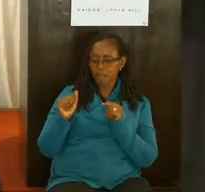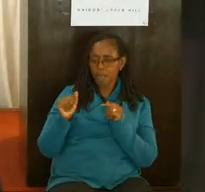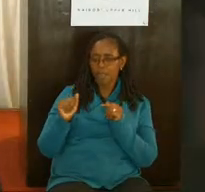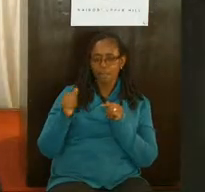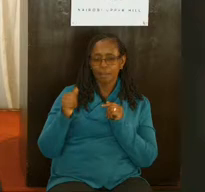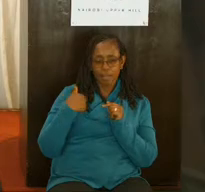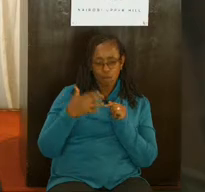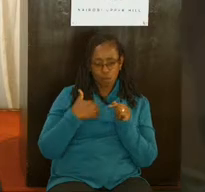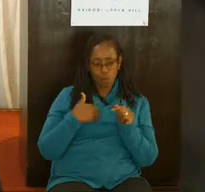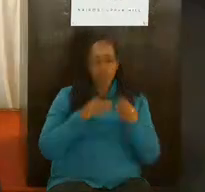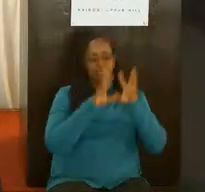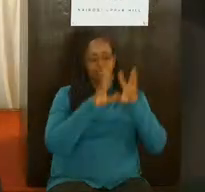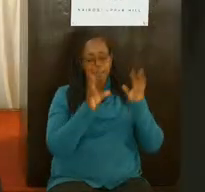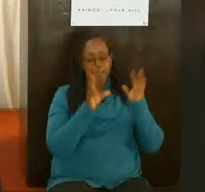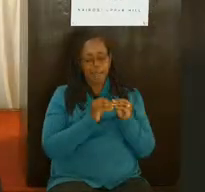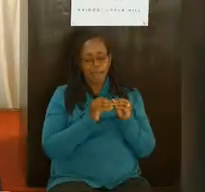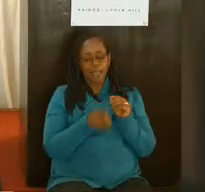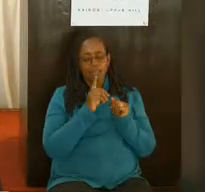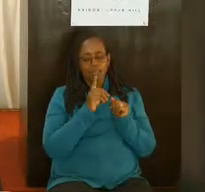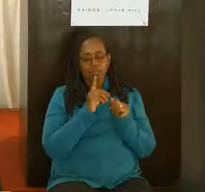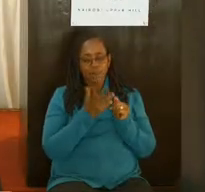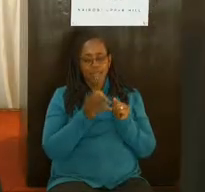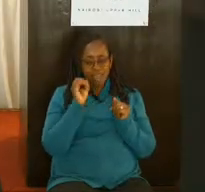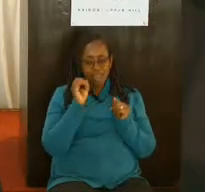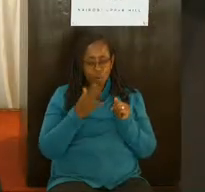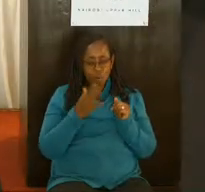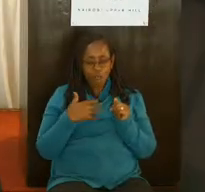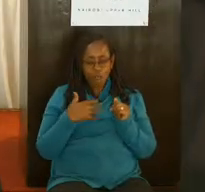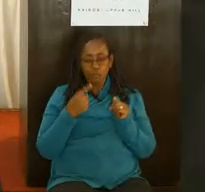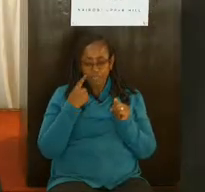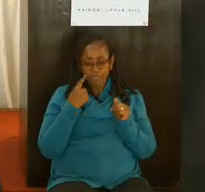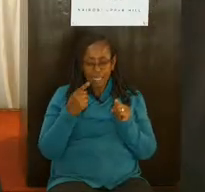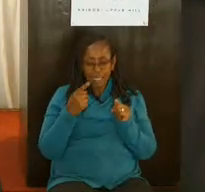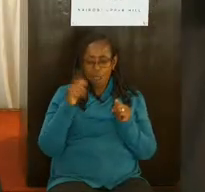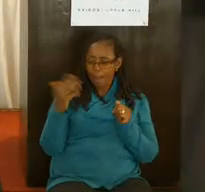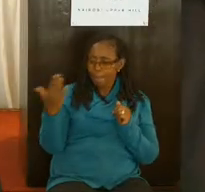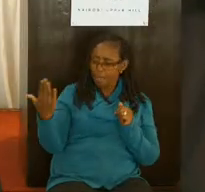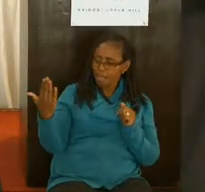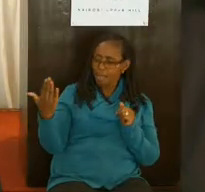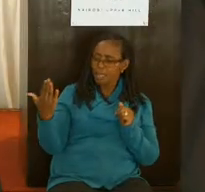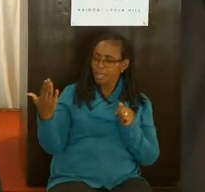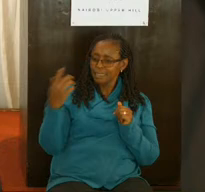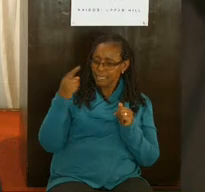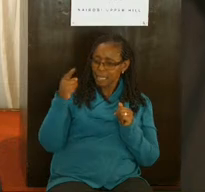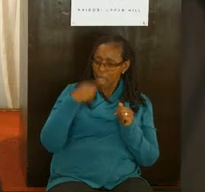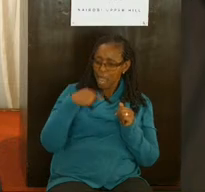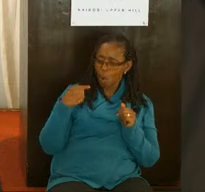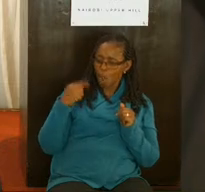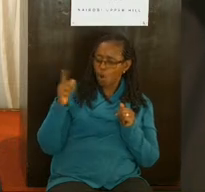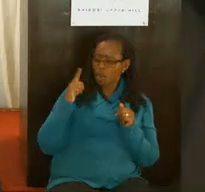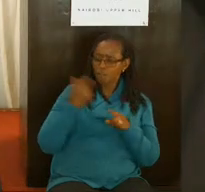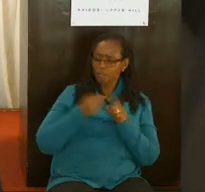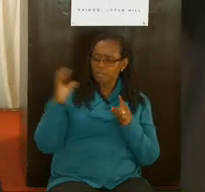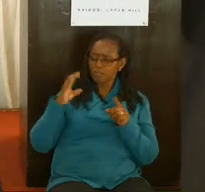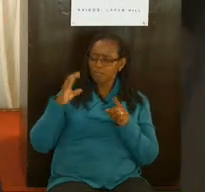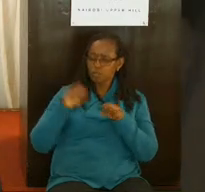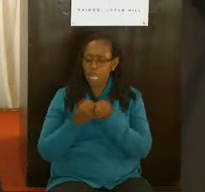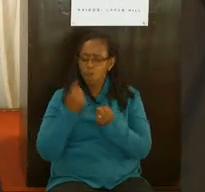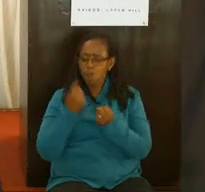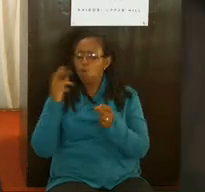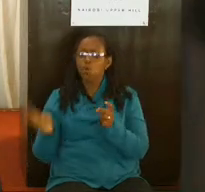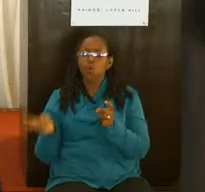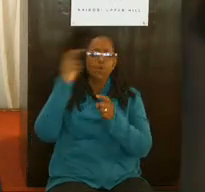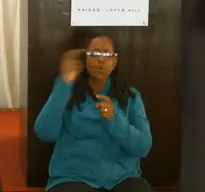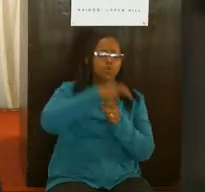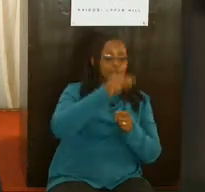to wrap up that session by saying that if you want to see our mirror let's also see our colleagues from Civil Society who have crossed to government